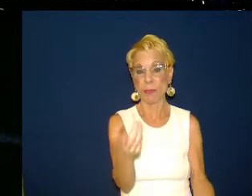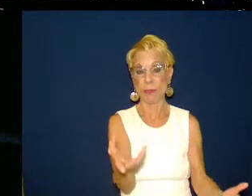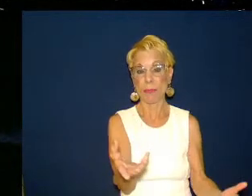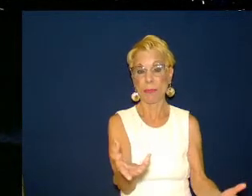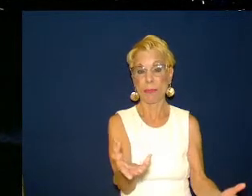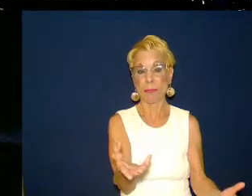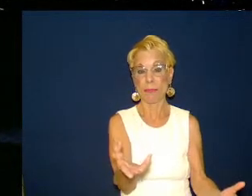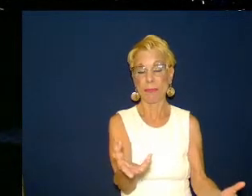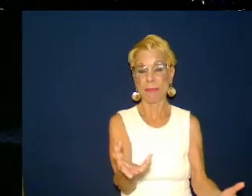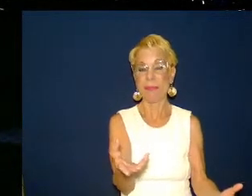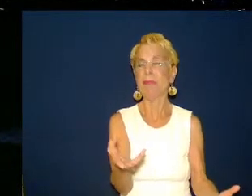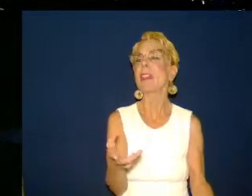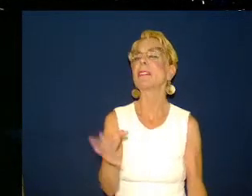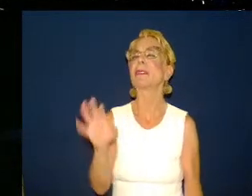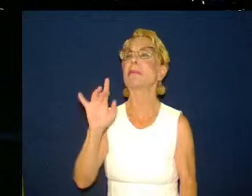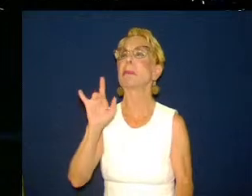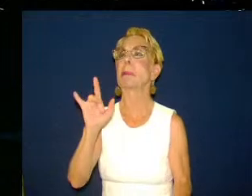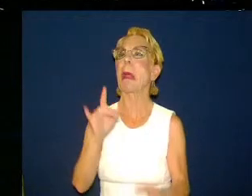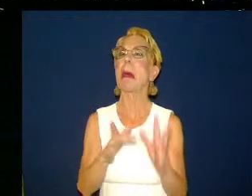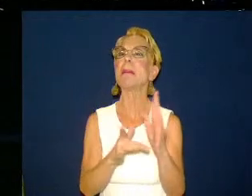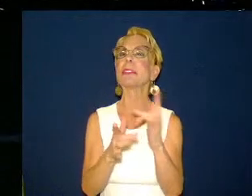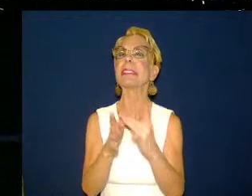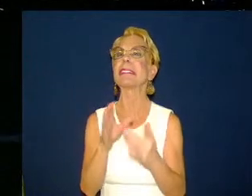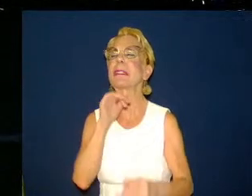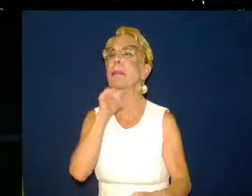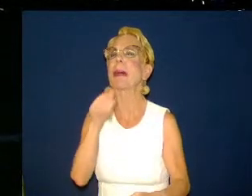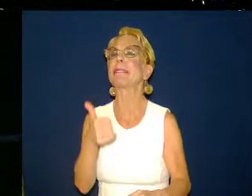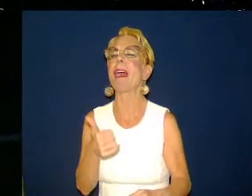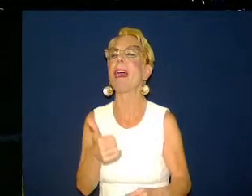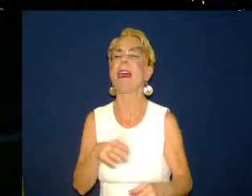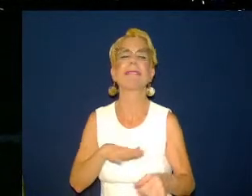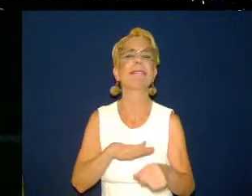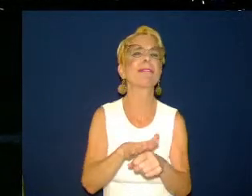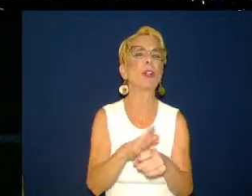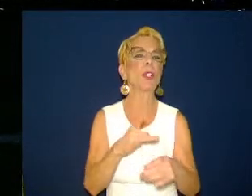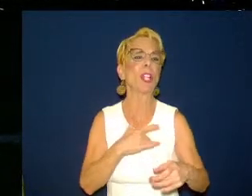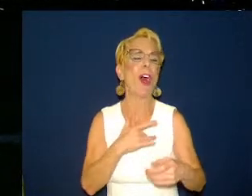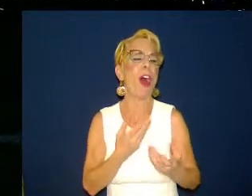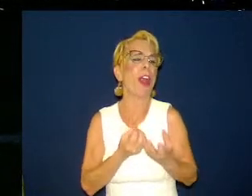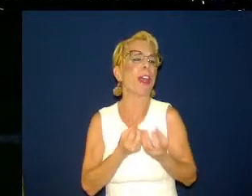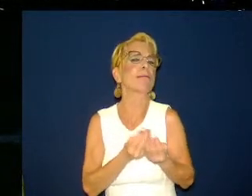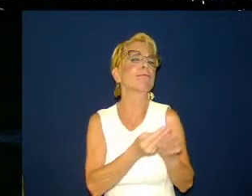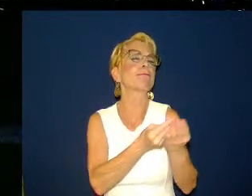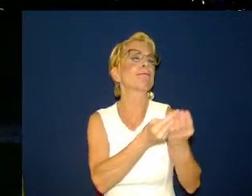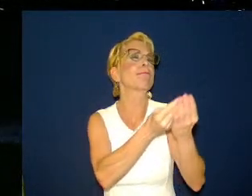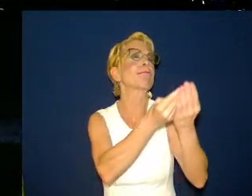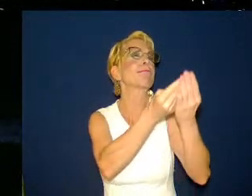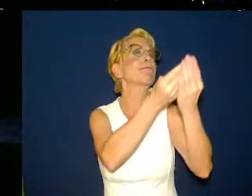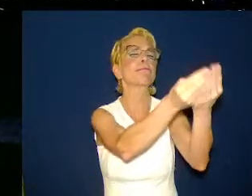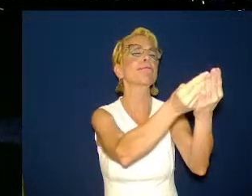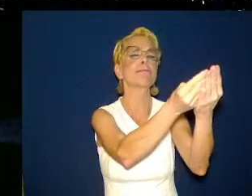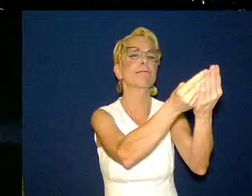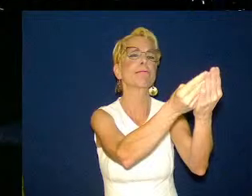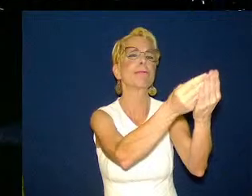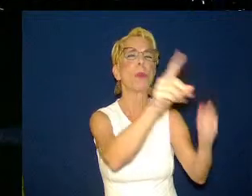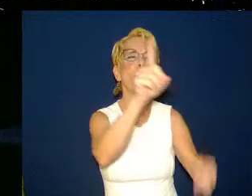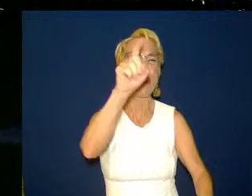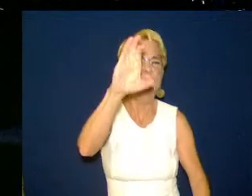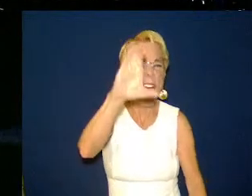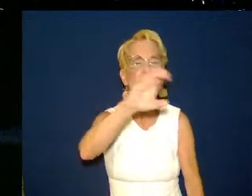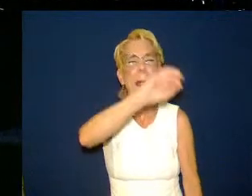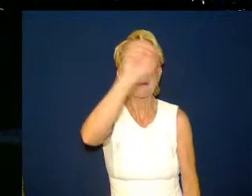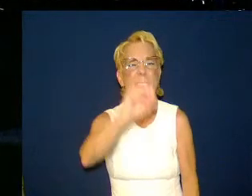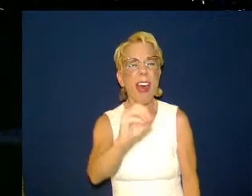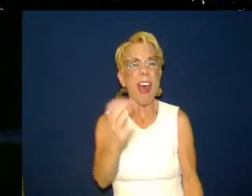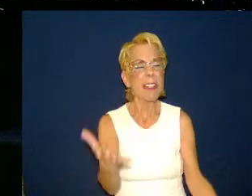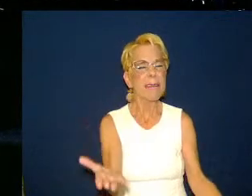totally following wholeheartedly. Not one of those who were 20 years old or more when they came up out of Egypt will see the